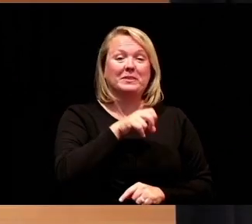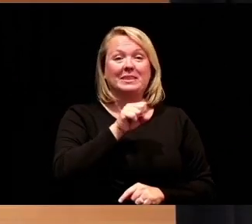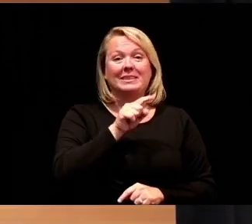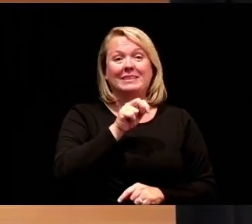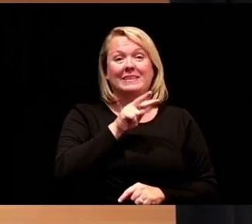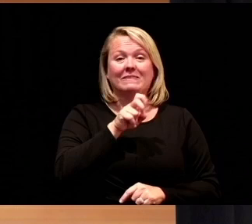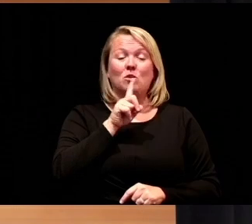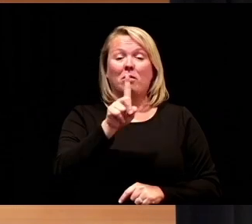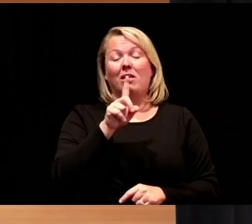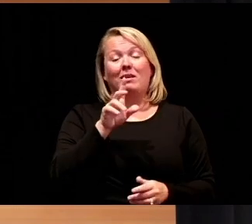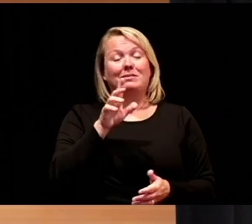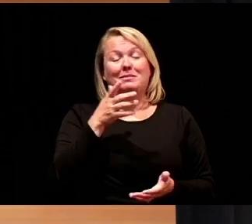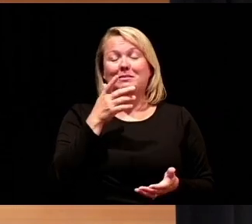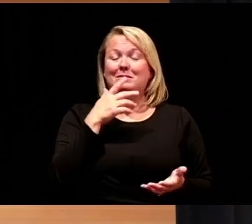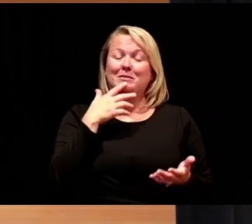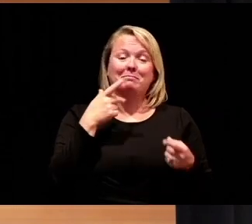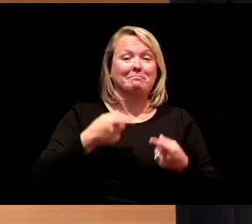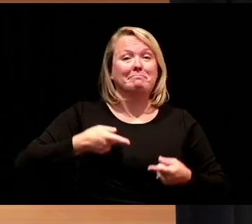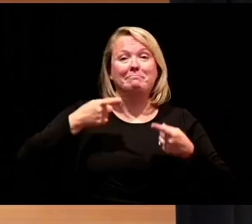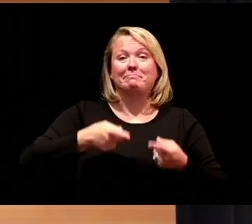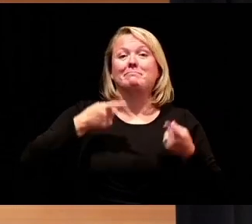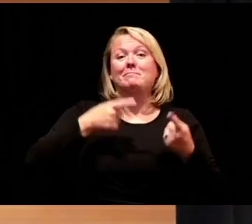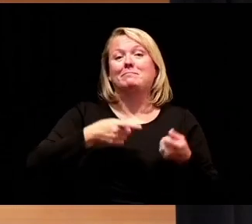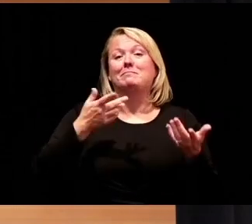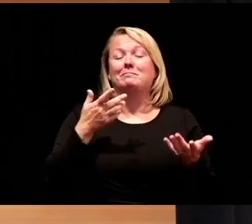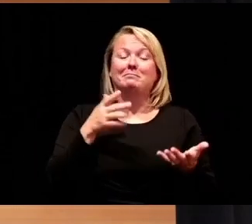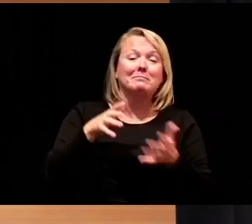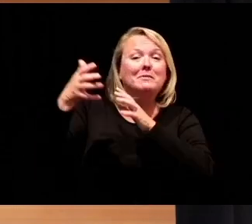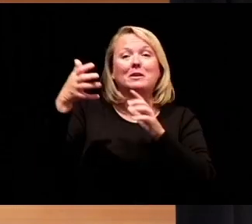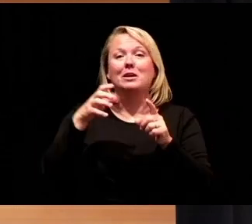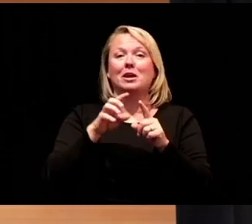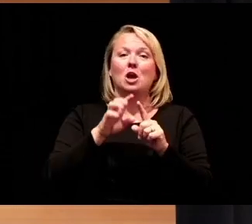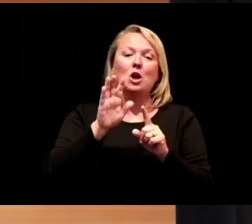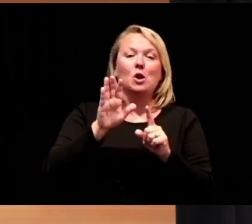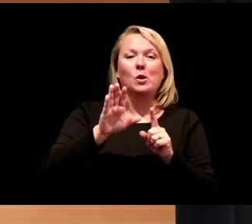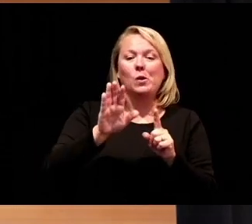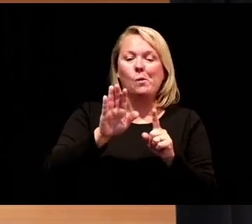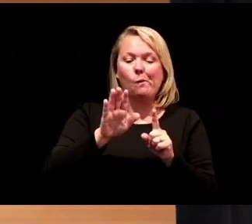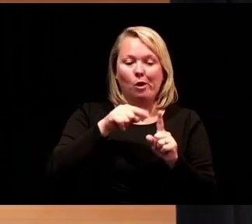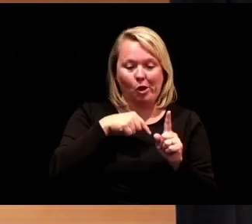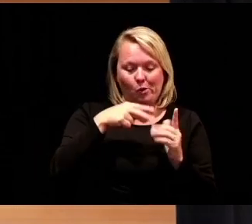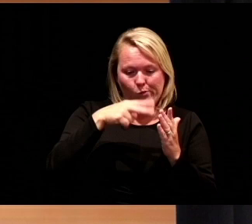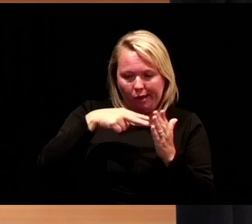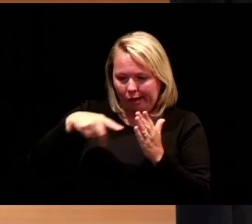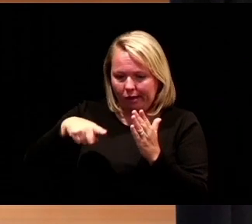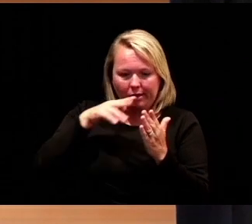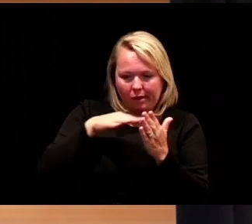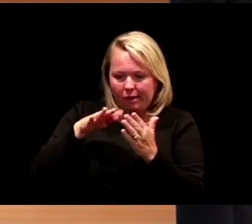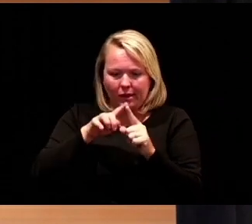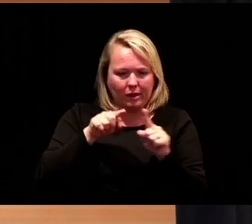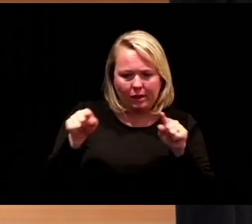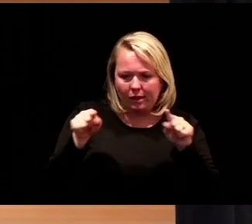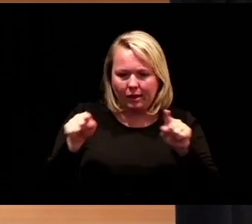to certain ethnic groups. Those are intentional discrimination. You don't have to provide statistics. It's a clear case where people